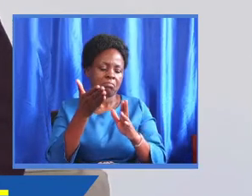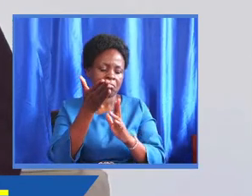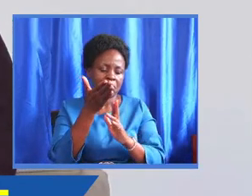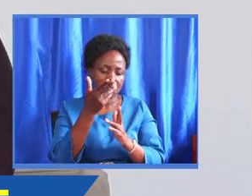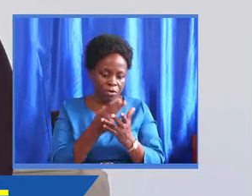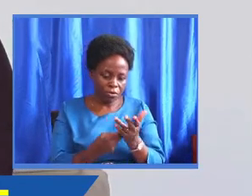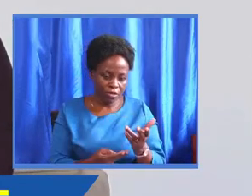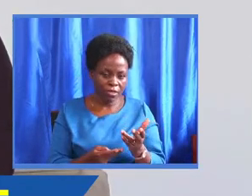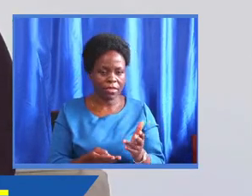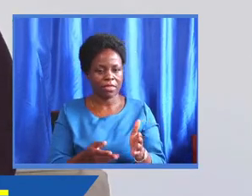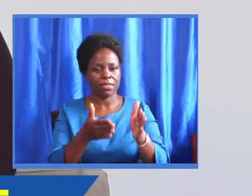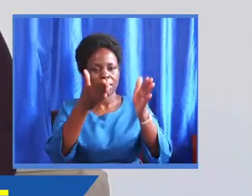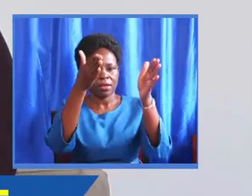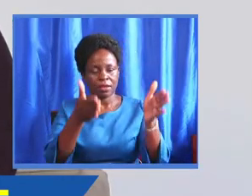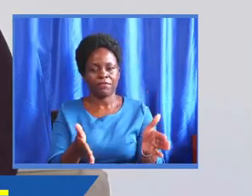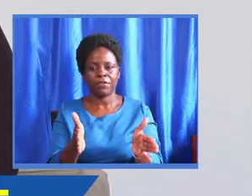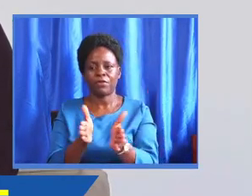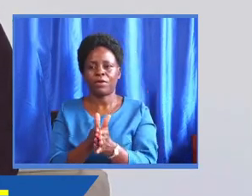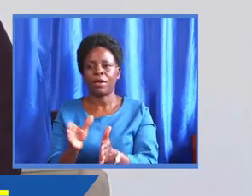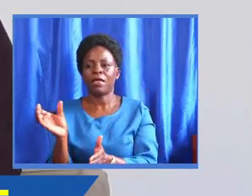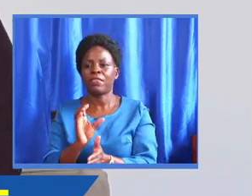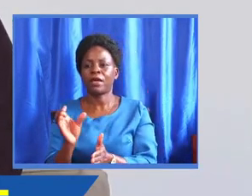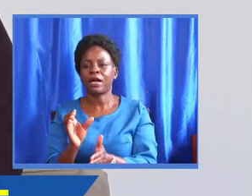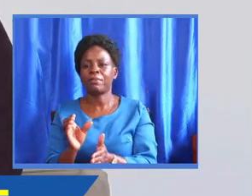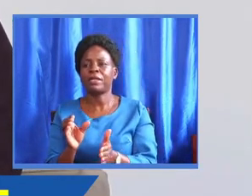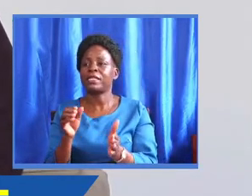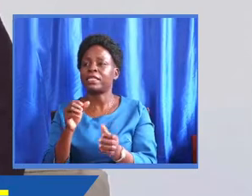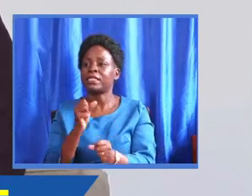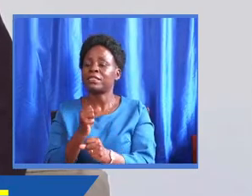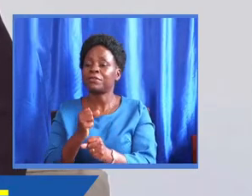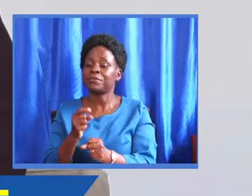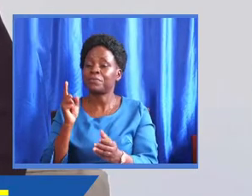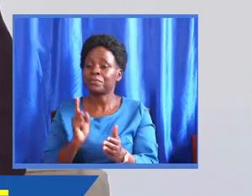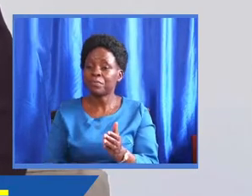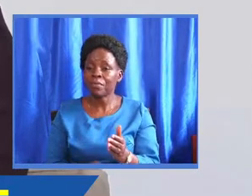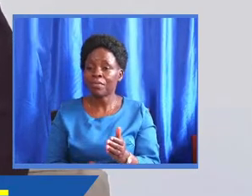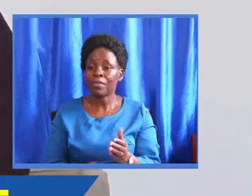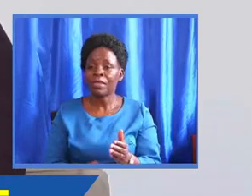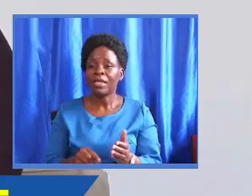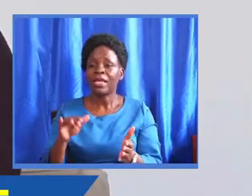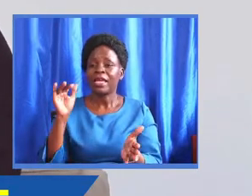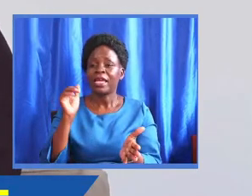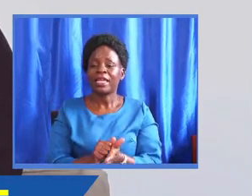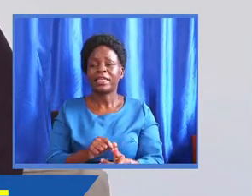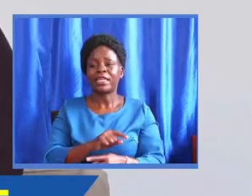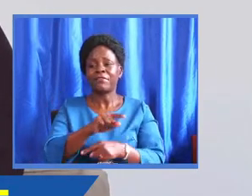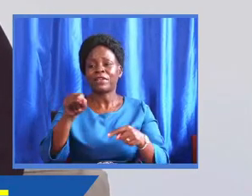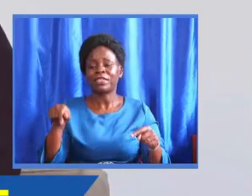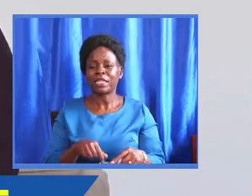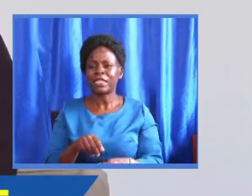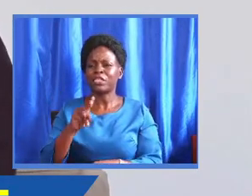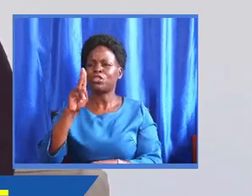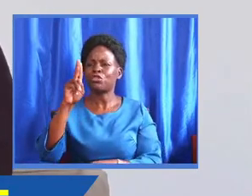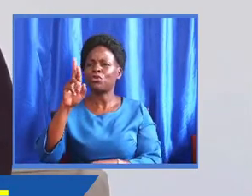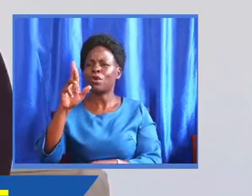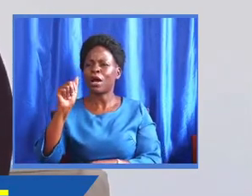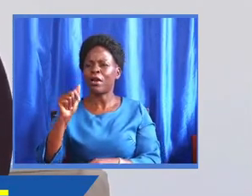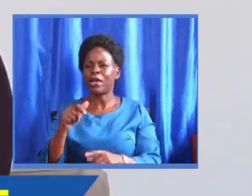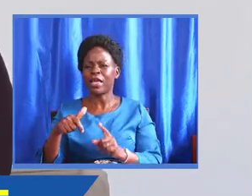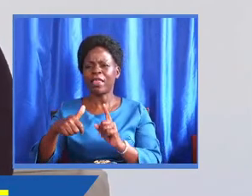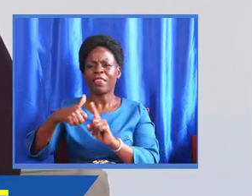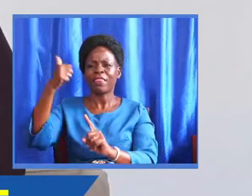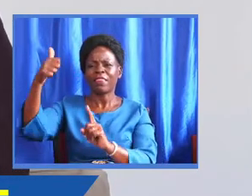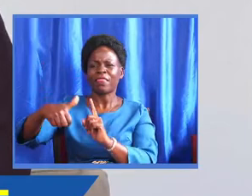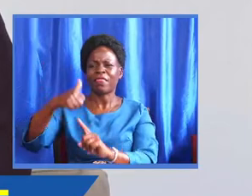and the company. What that does, it definitely affects us in terms of URA, the rental